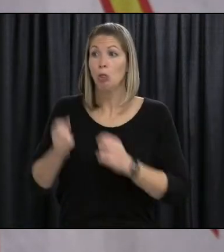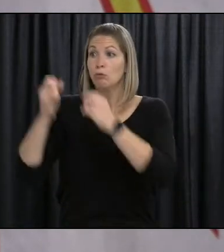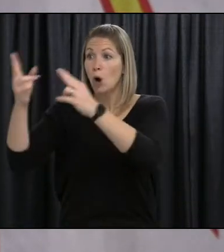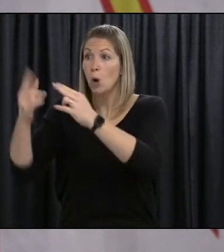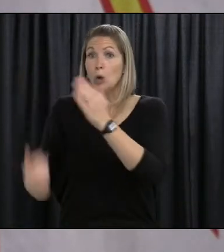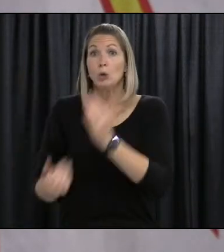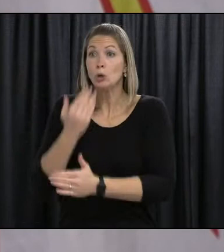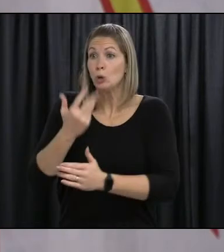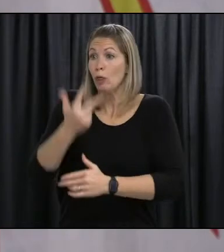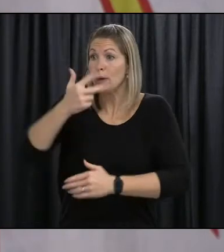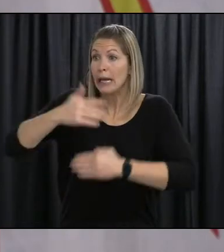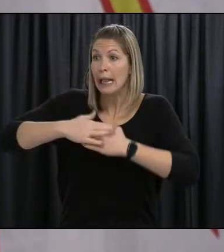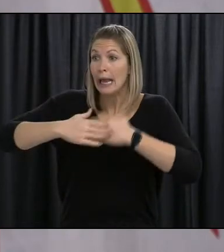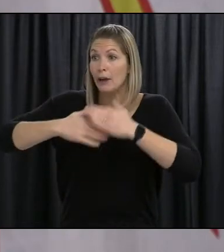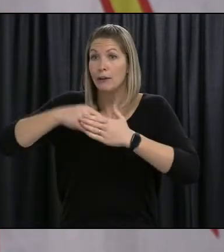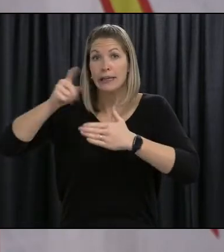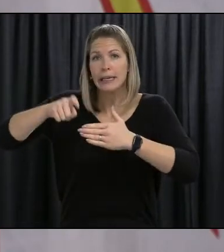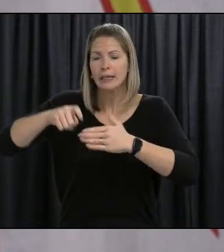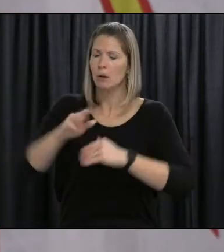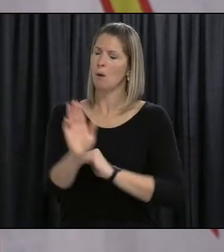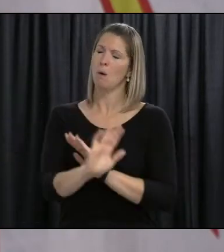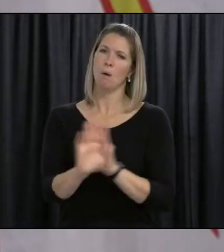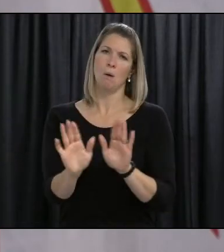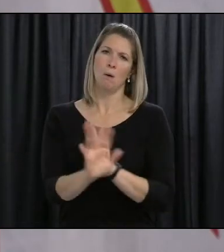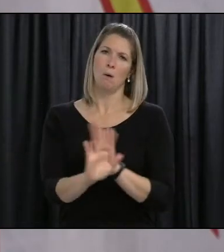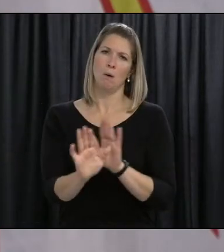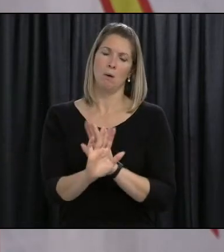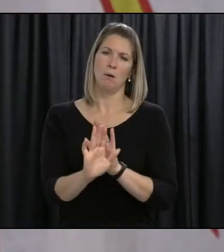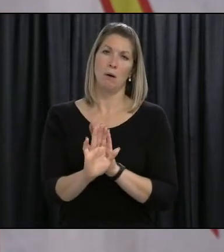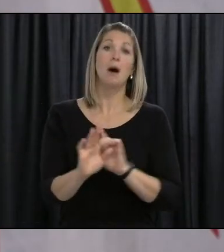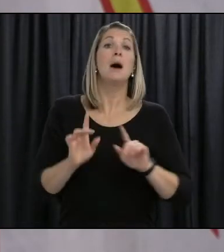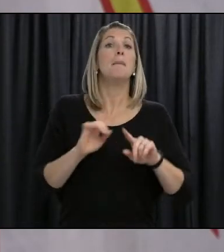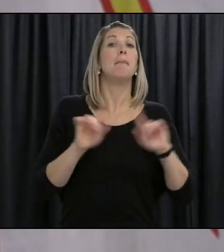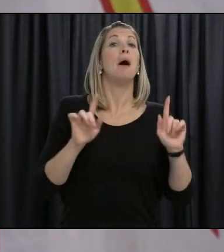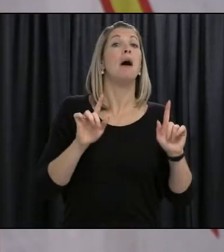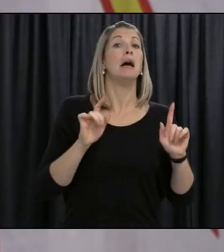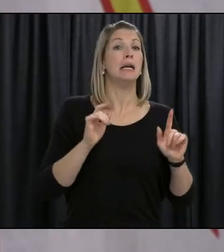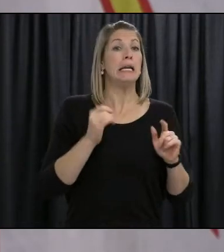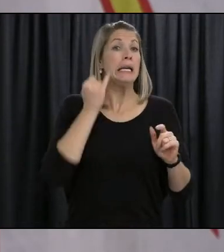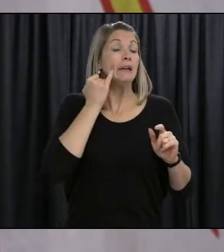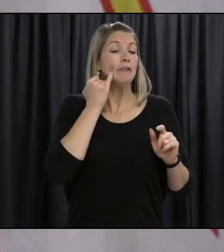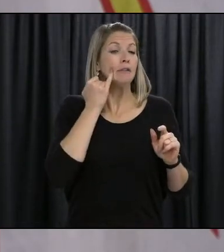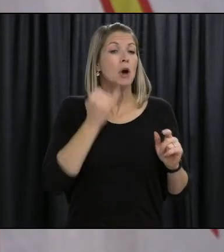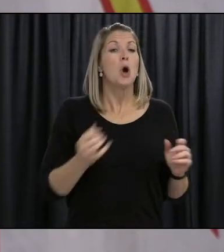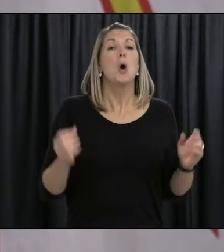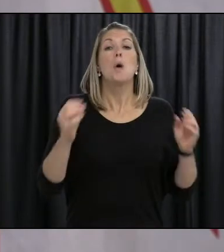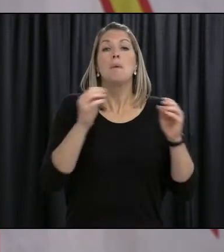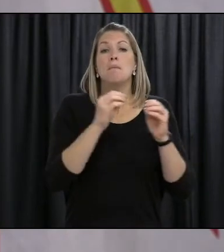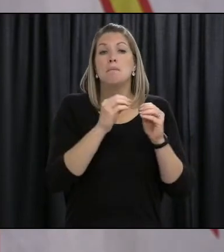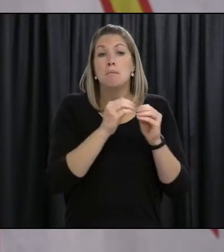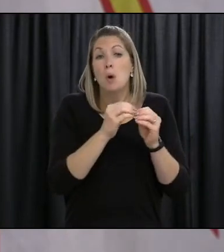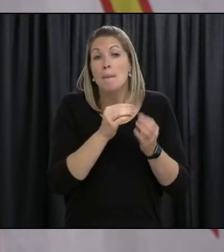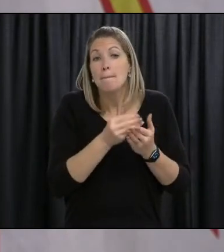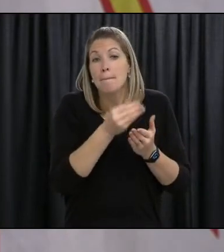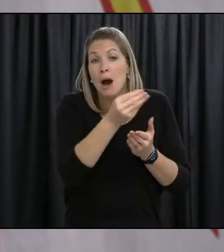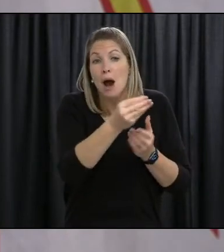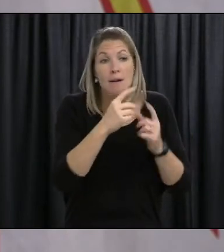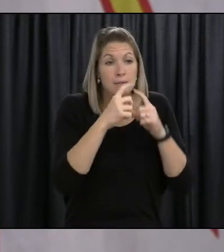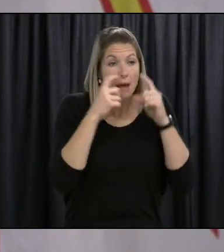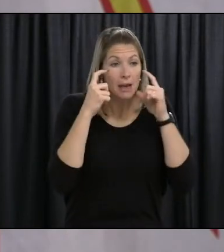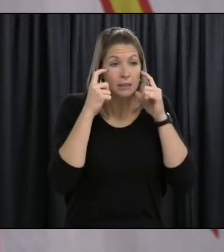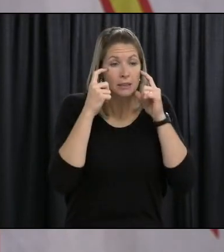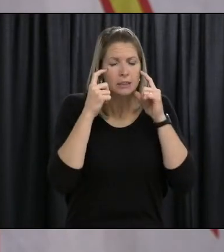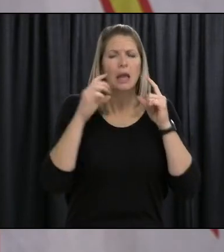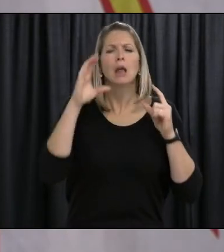But if you are going to purchase masks, I think looking for something that's 3-ply or something that has the ability to put a filter in